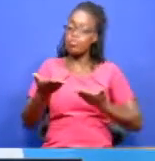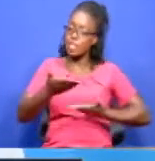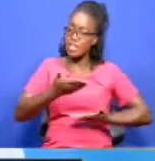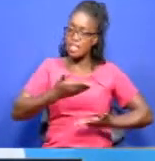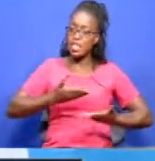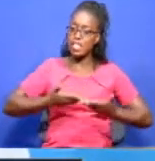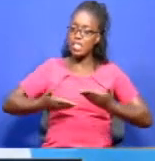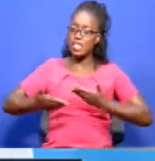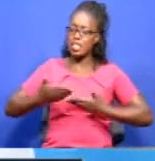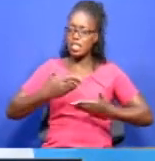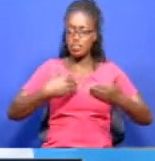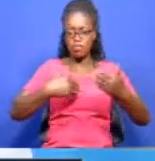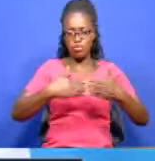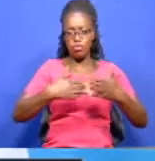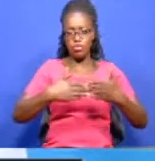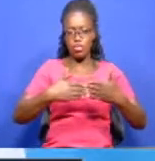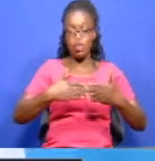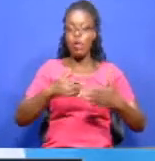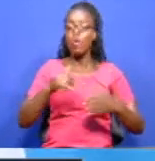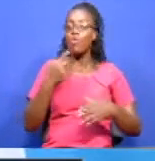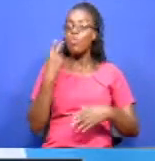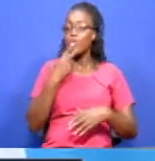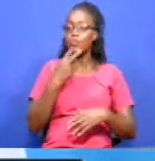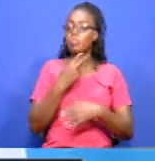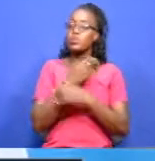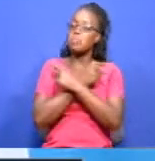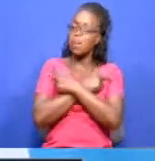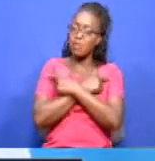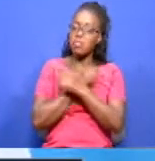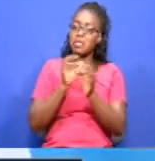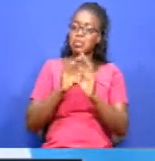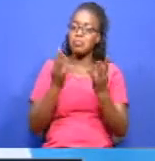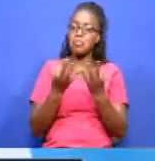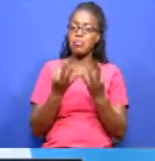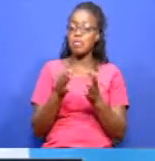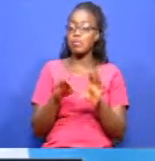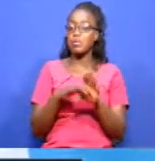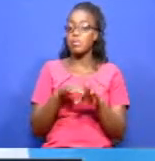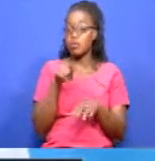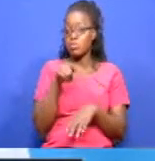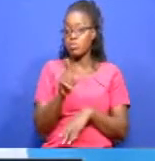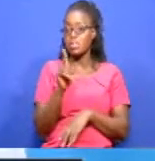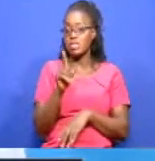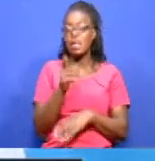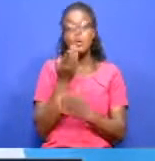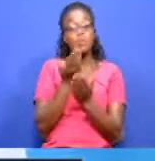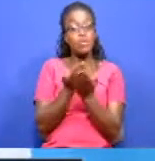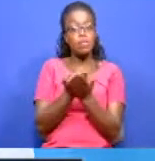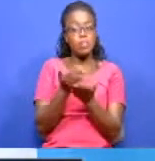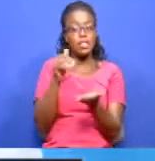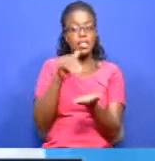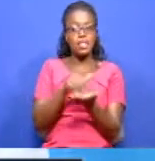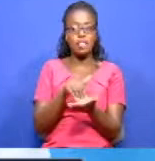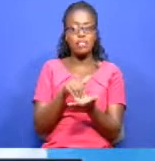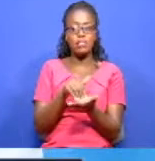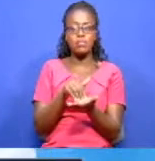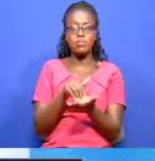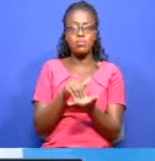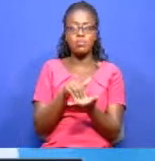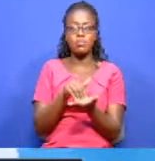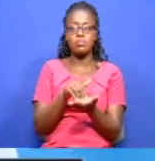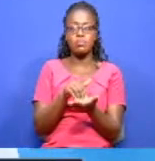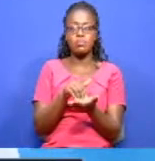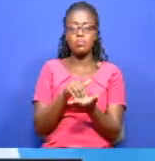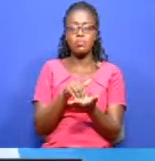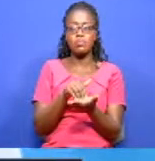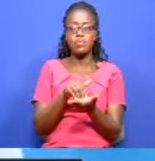very closely with, who would be your loved ones and your family. we appeal again to this group of people who